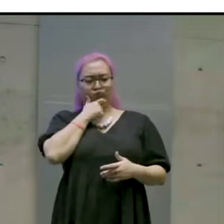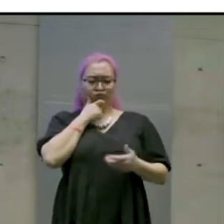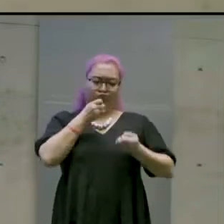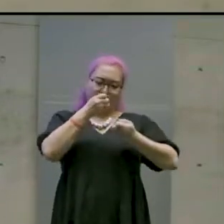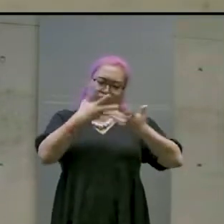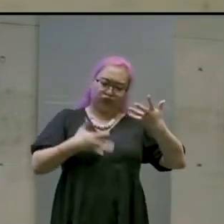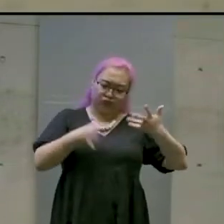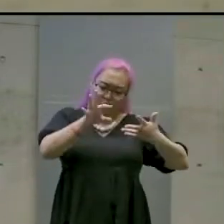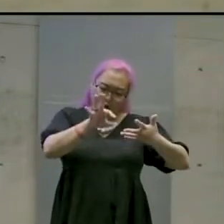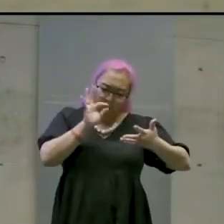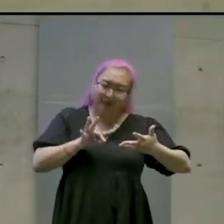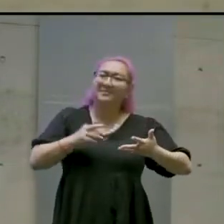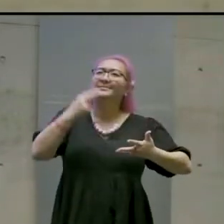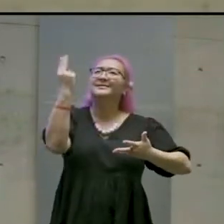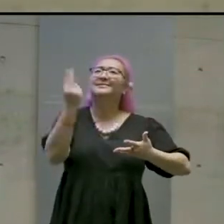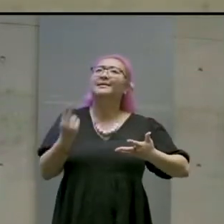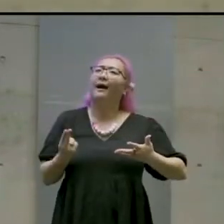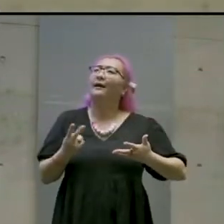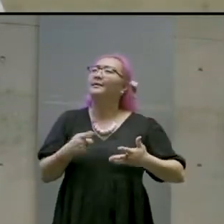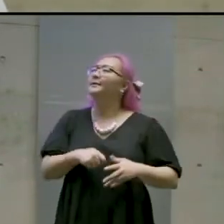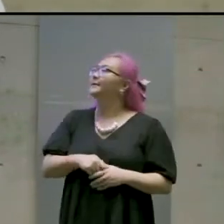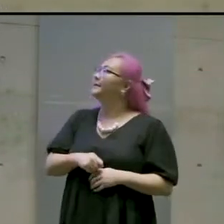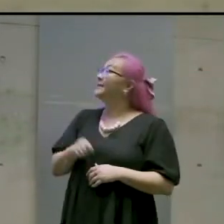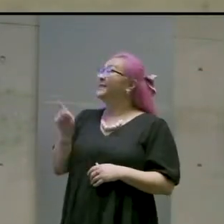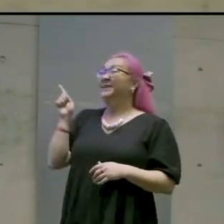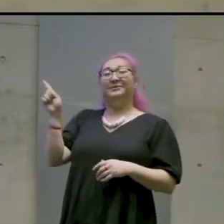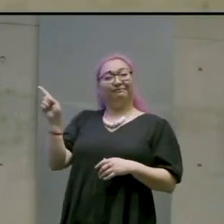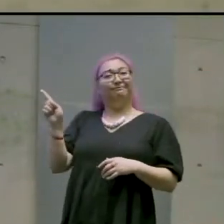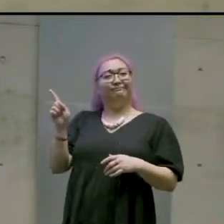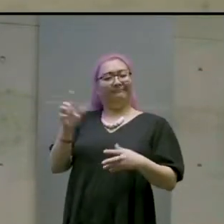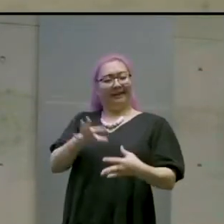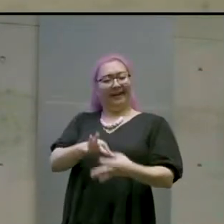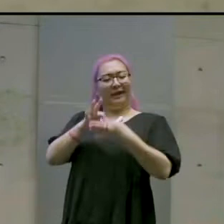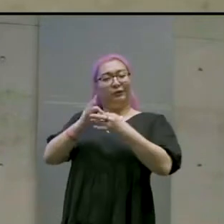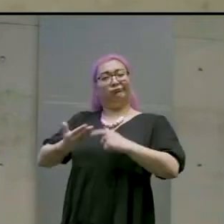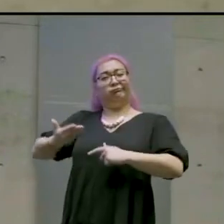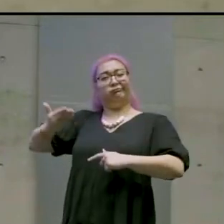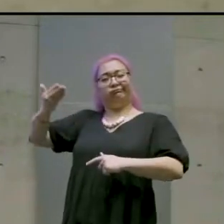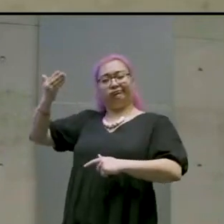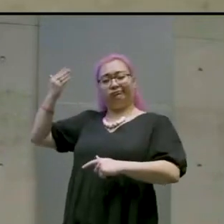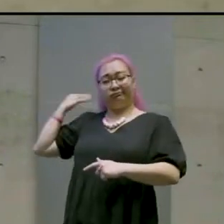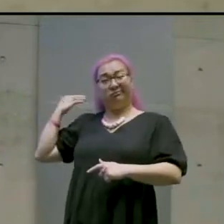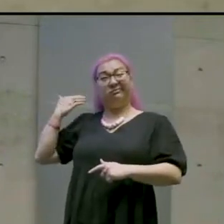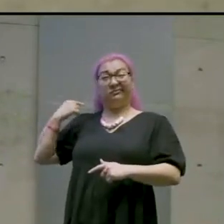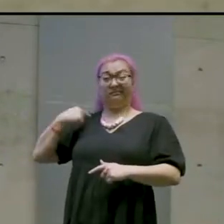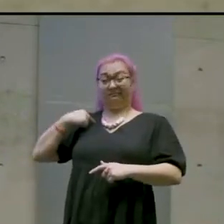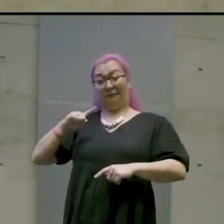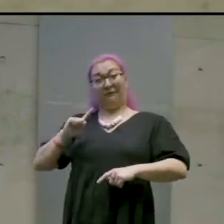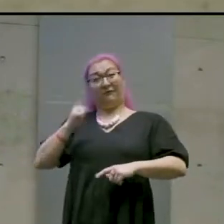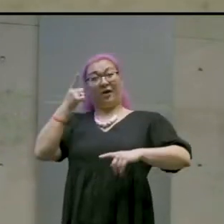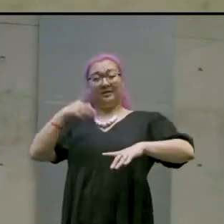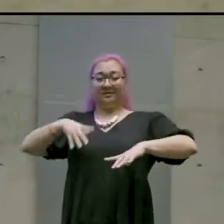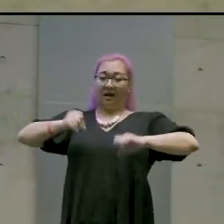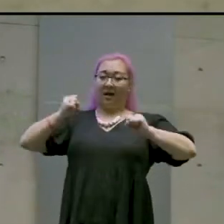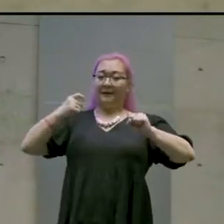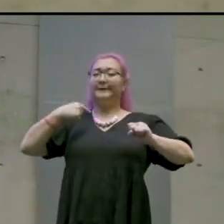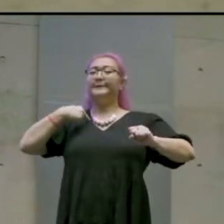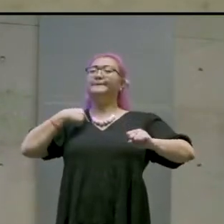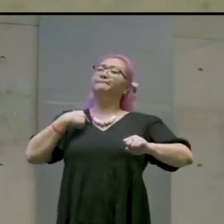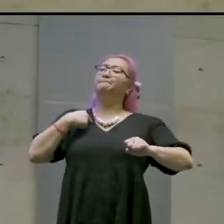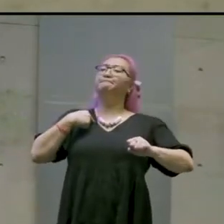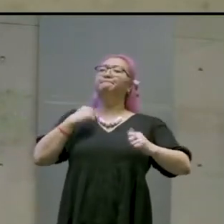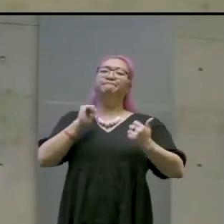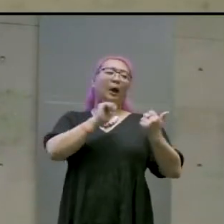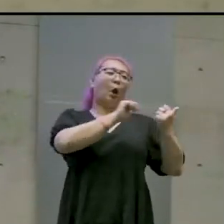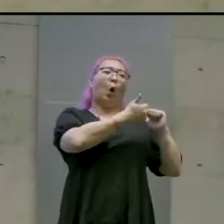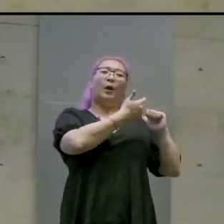specifically? And this goes back to kind of my early days in the industry when, I went out with my colleagues,